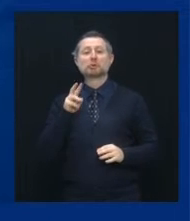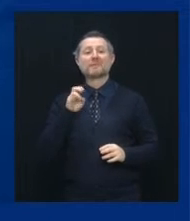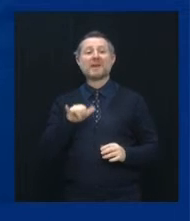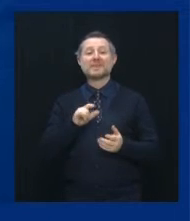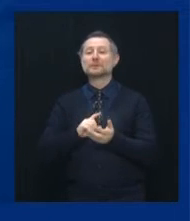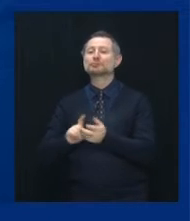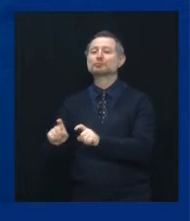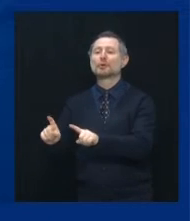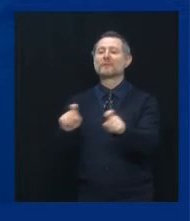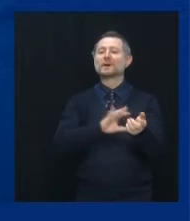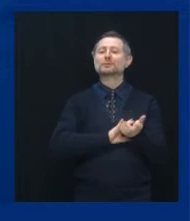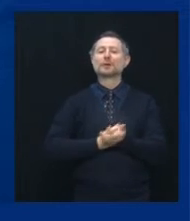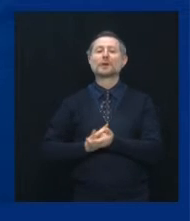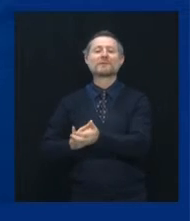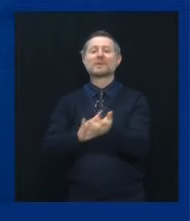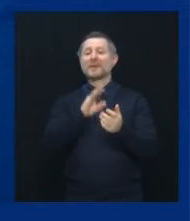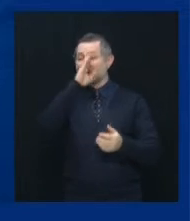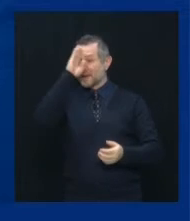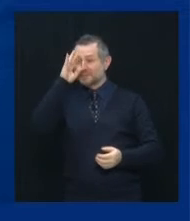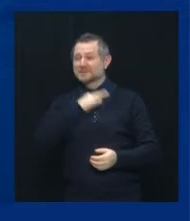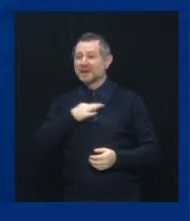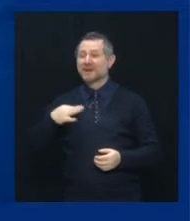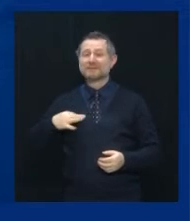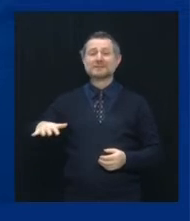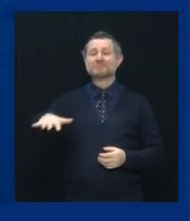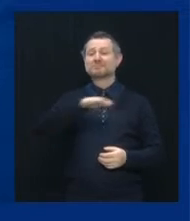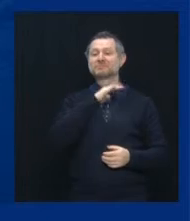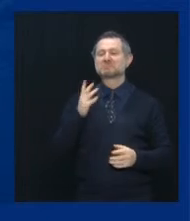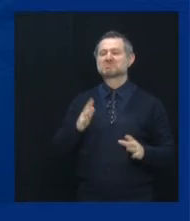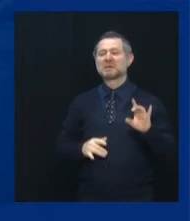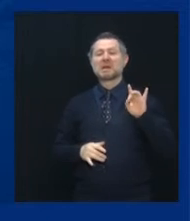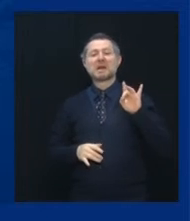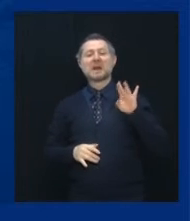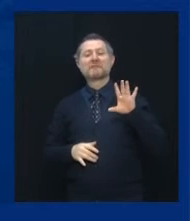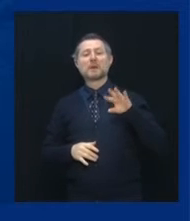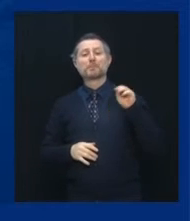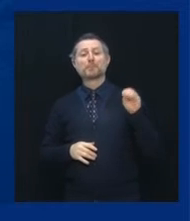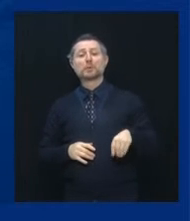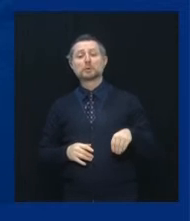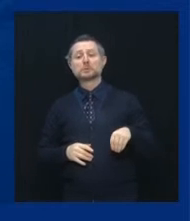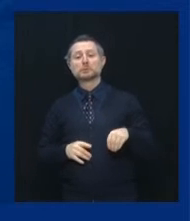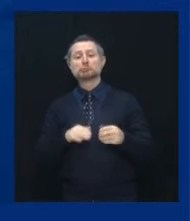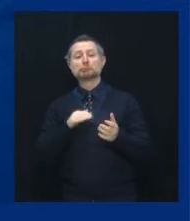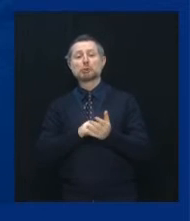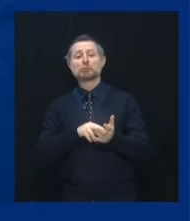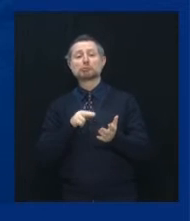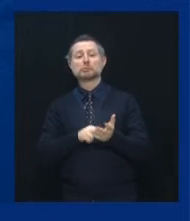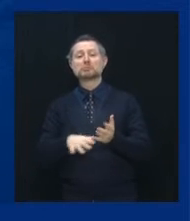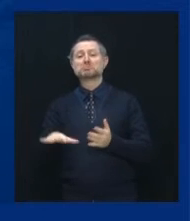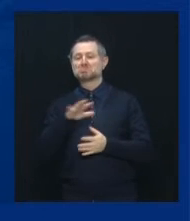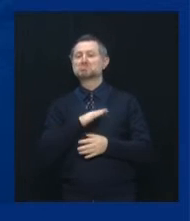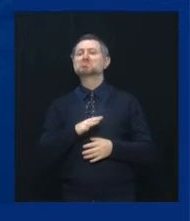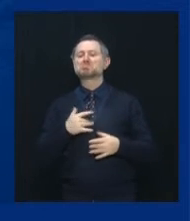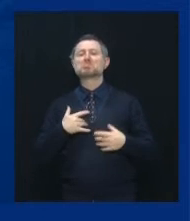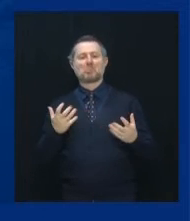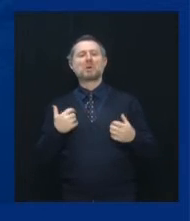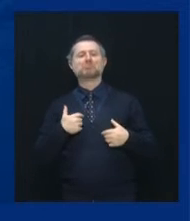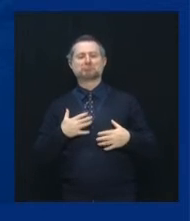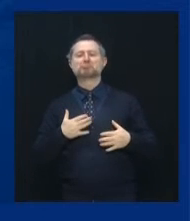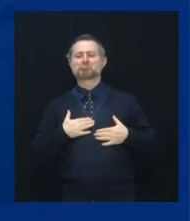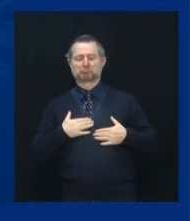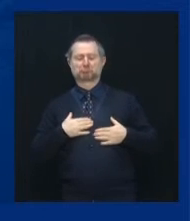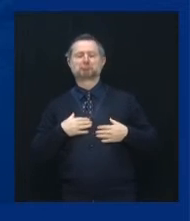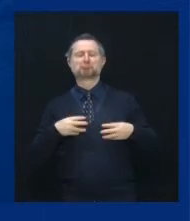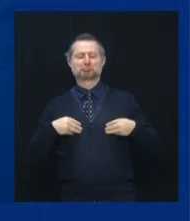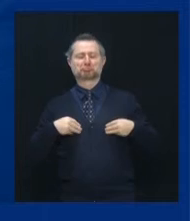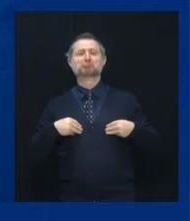about 85% of the hospital staff say they want the vaccine. That's, by the